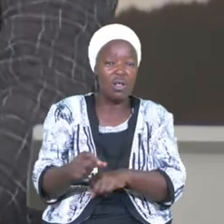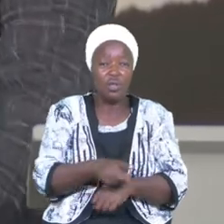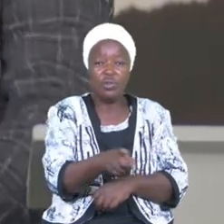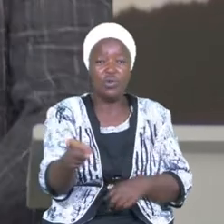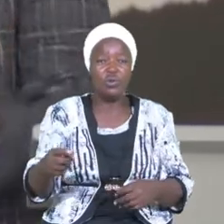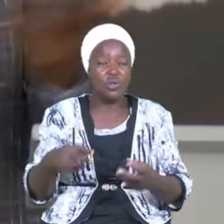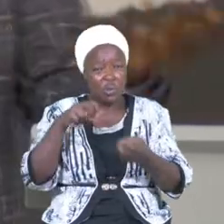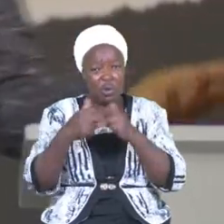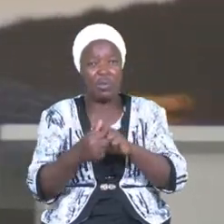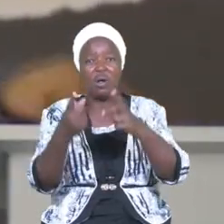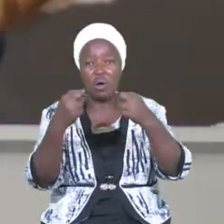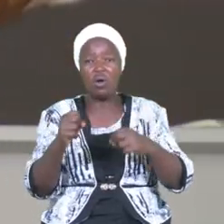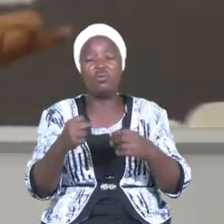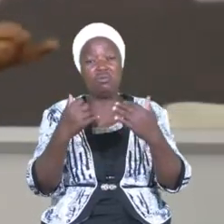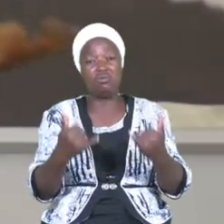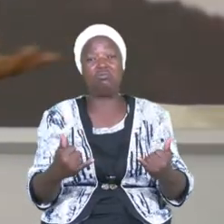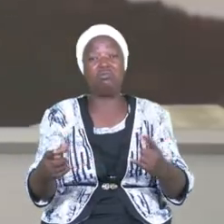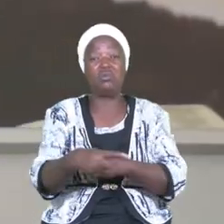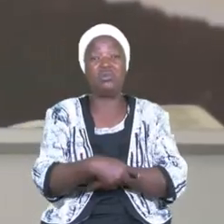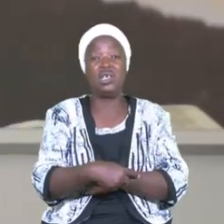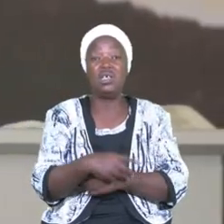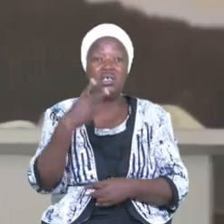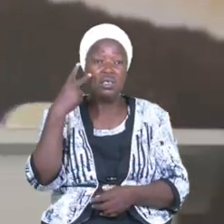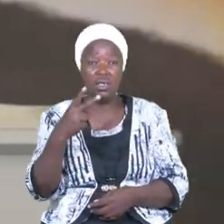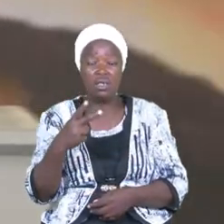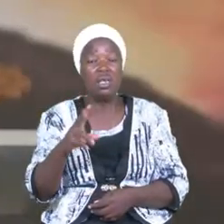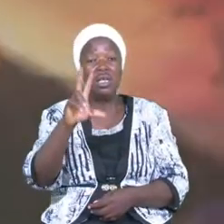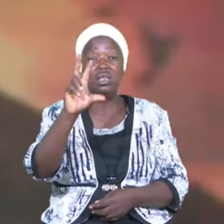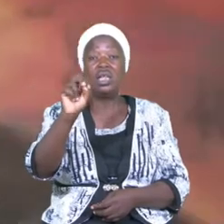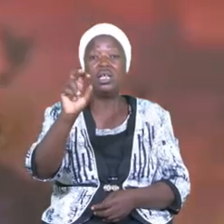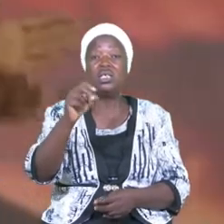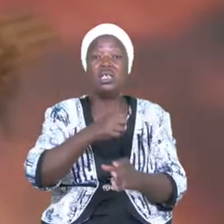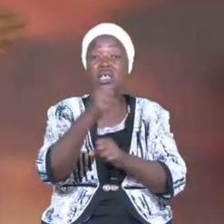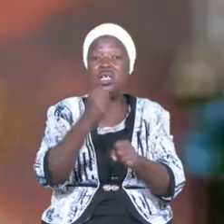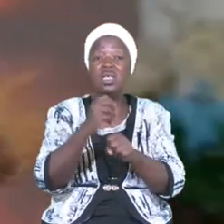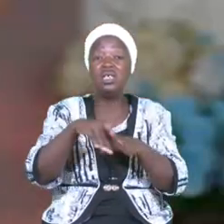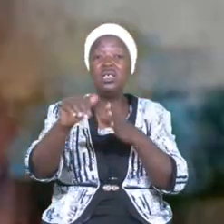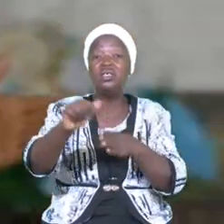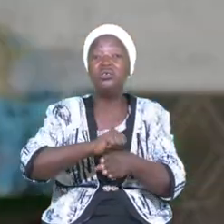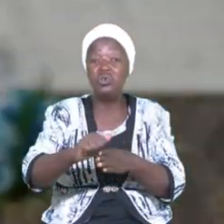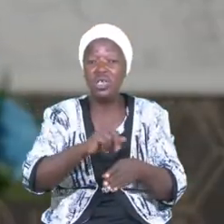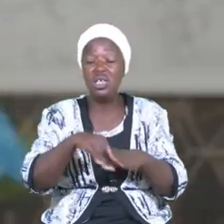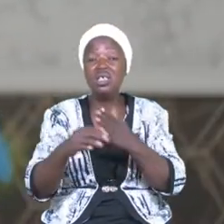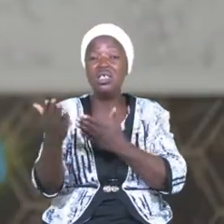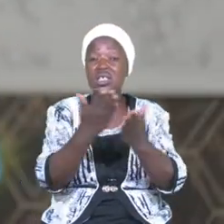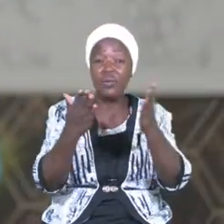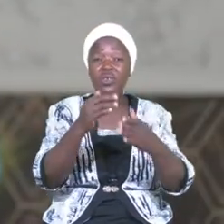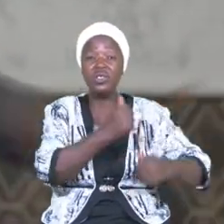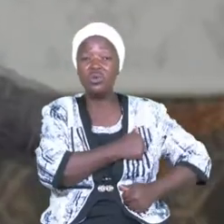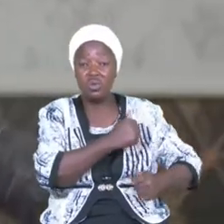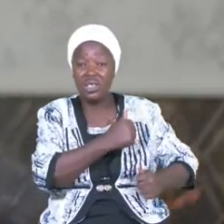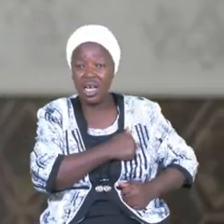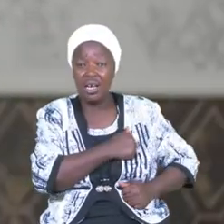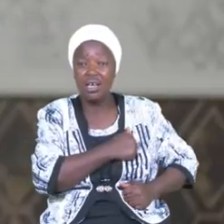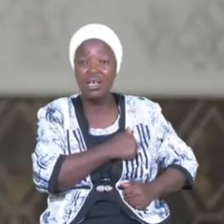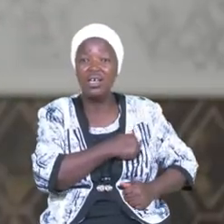come today. Look at 30 years in training in Zambia soldier, and he